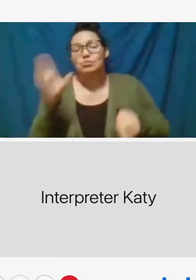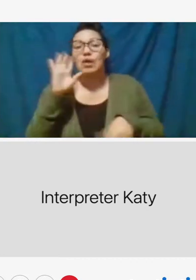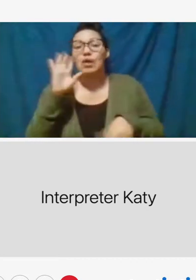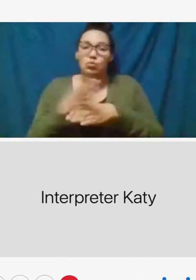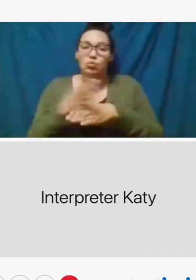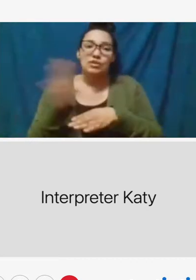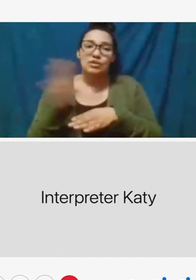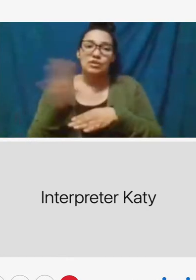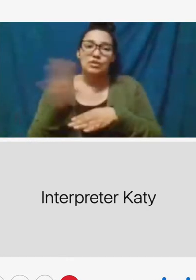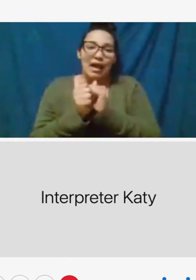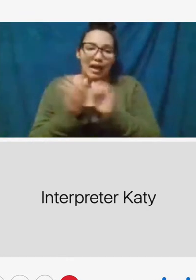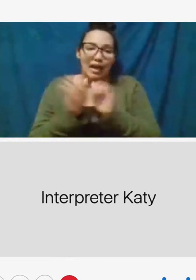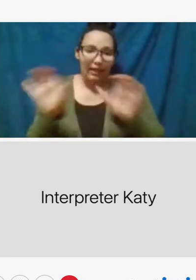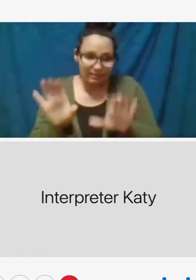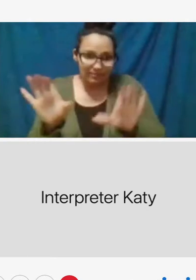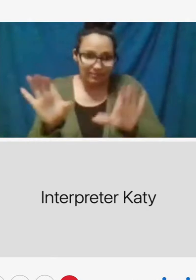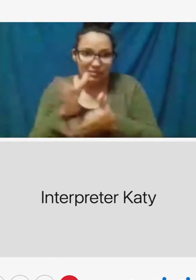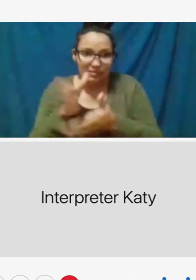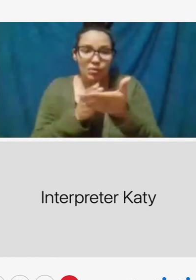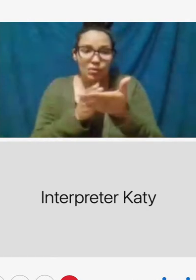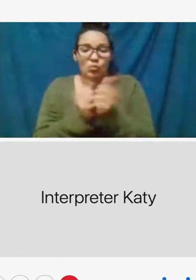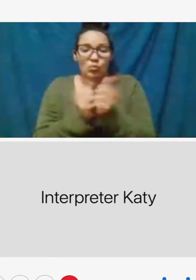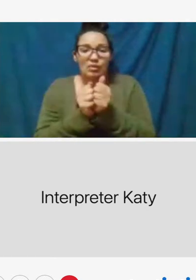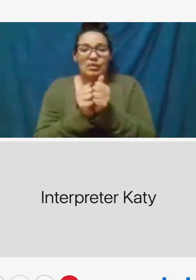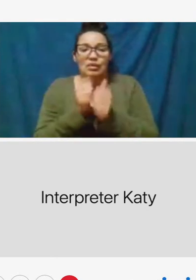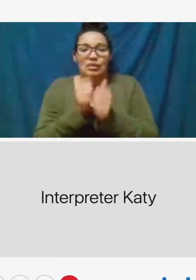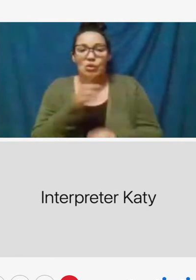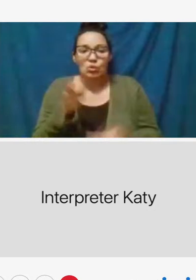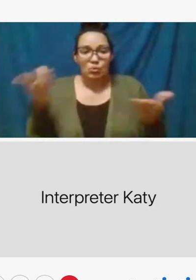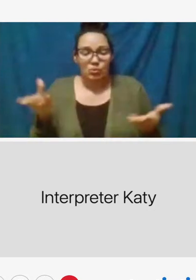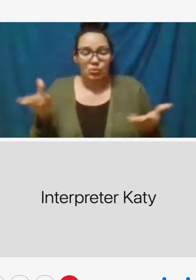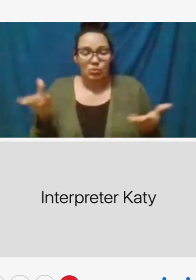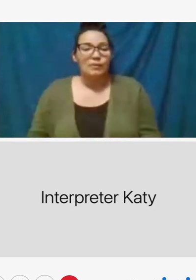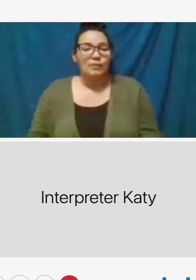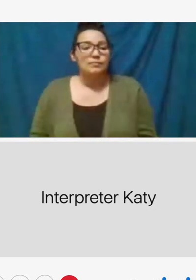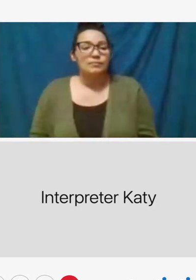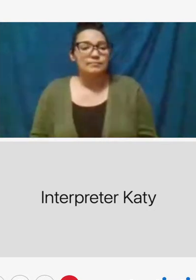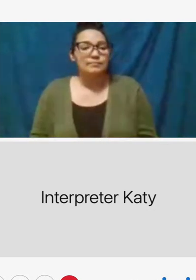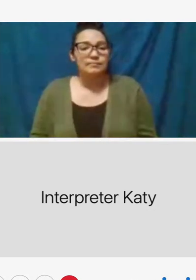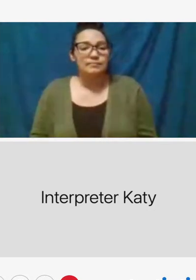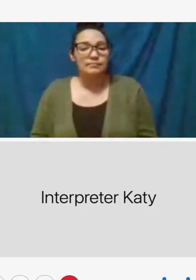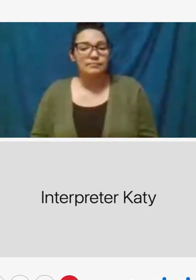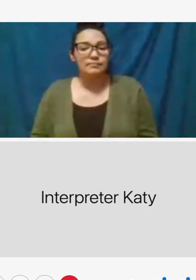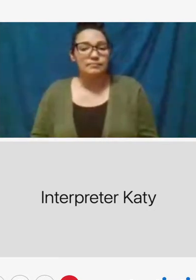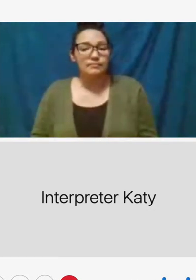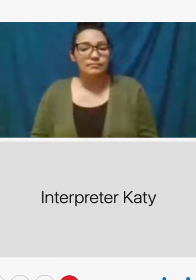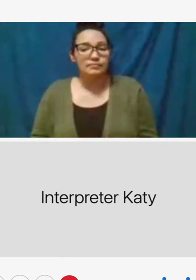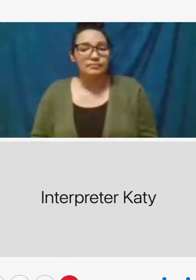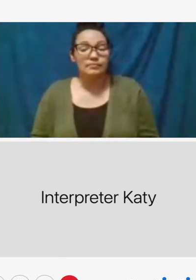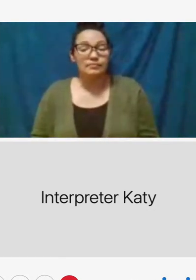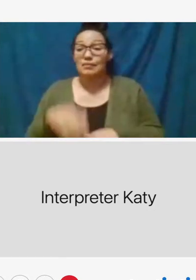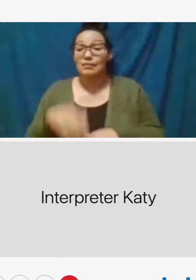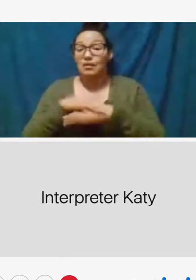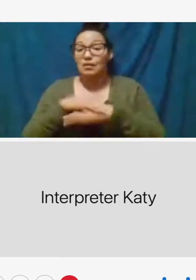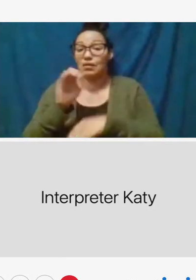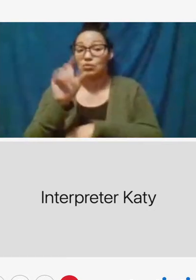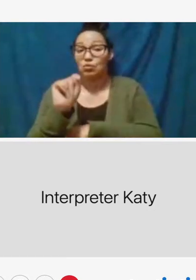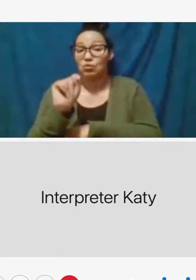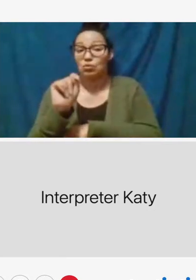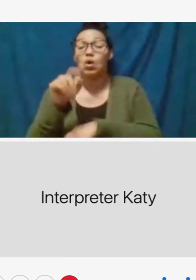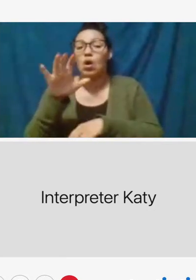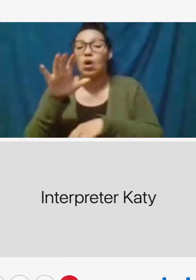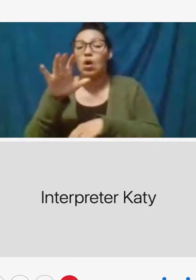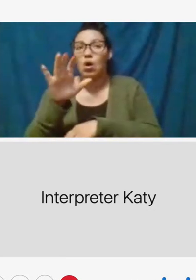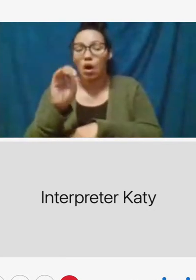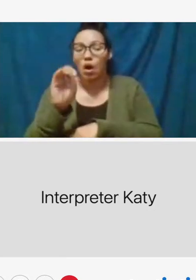of our of our Spotlight with you on his behalf on October 22nd we had our fifth annual Fall